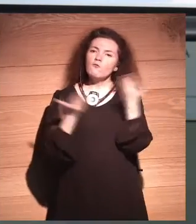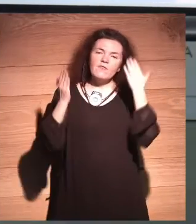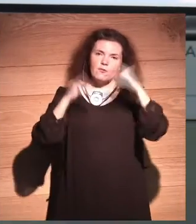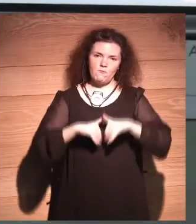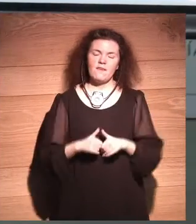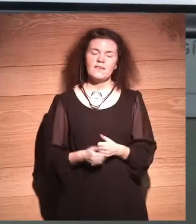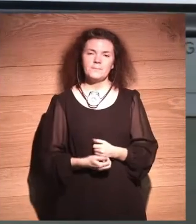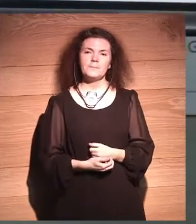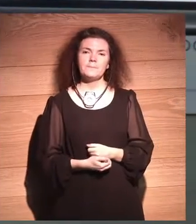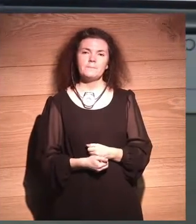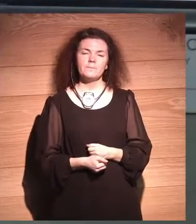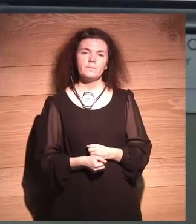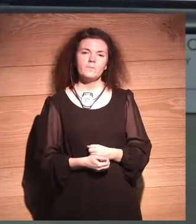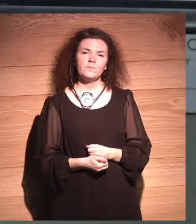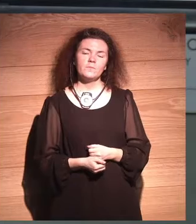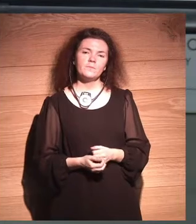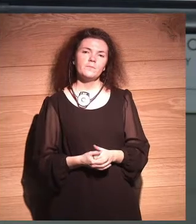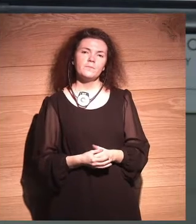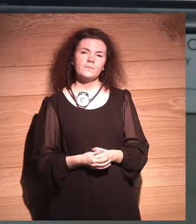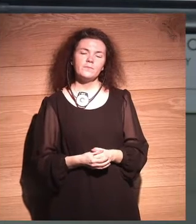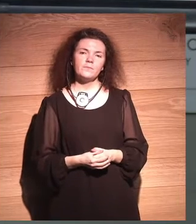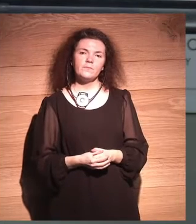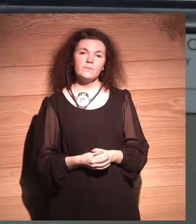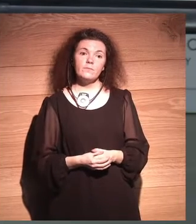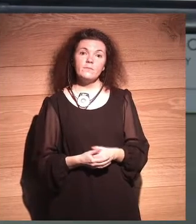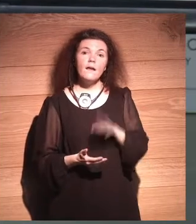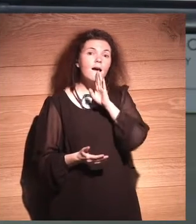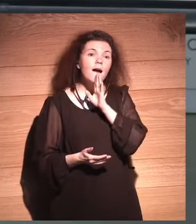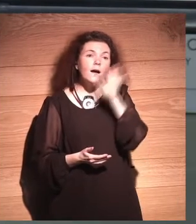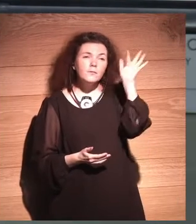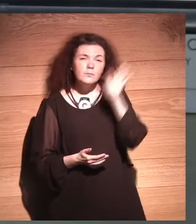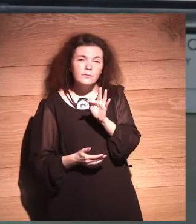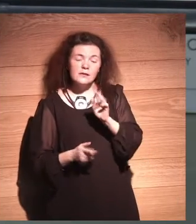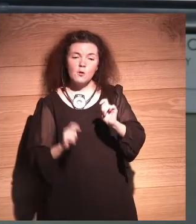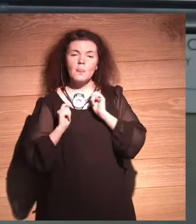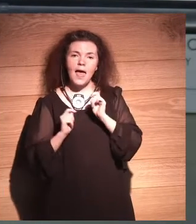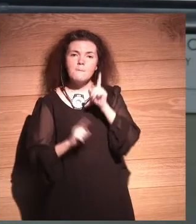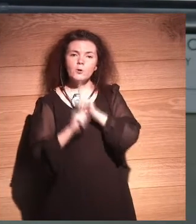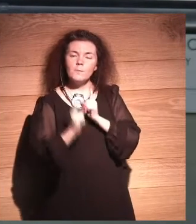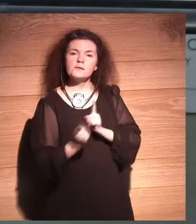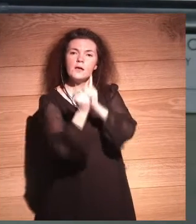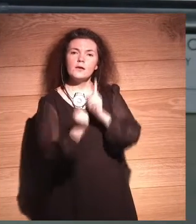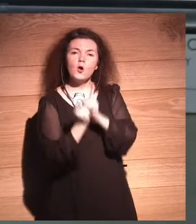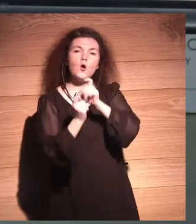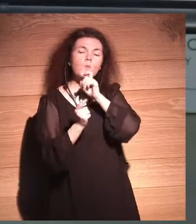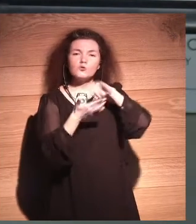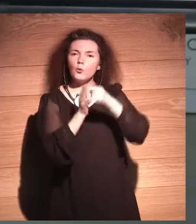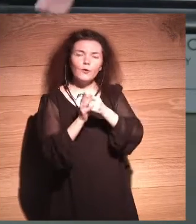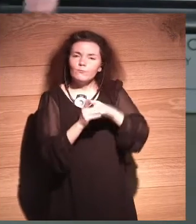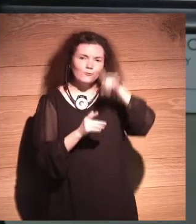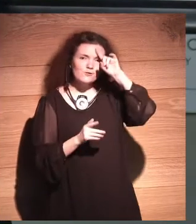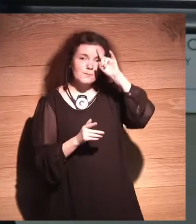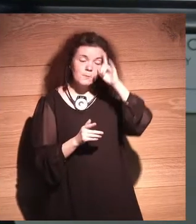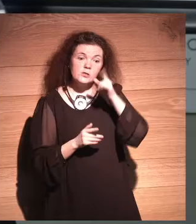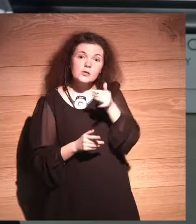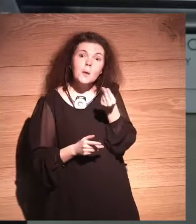idea, because that would lead to us finding problems that we then have to solve. You add into that the fact that